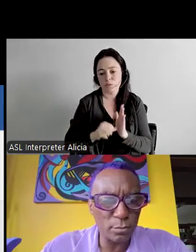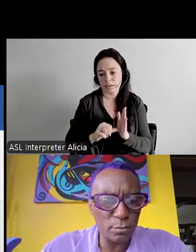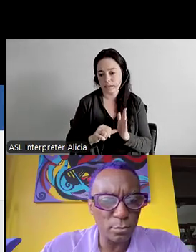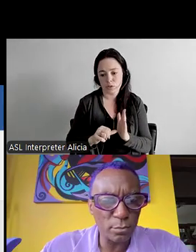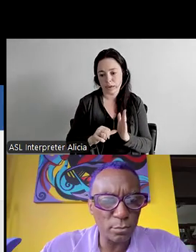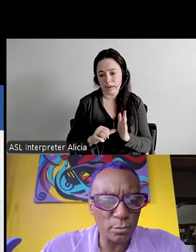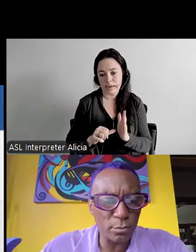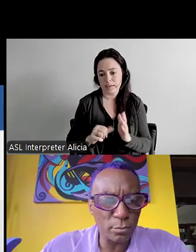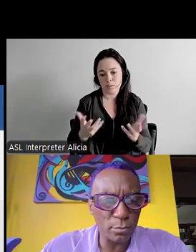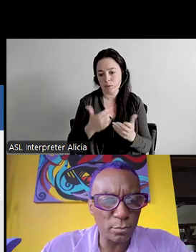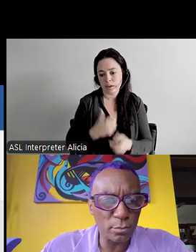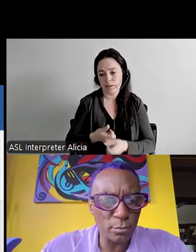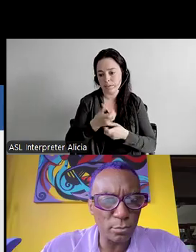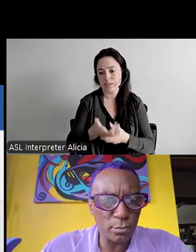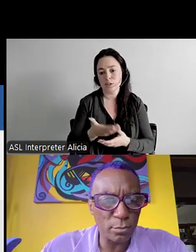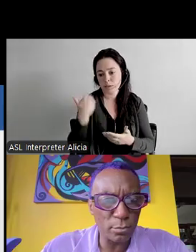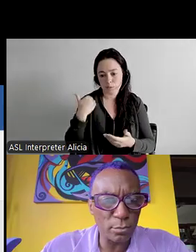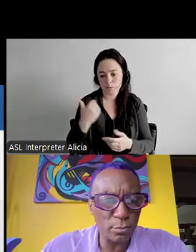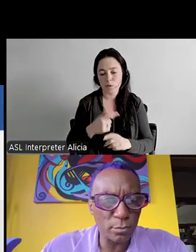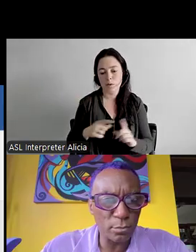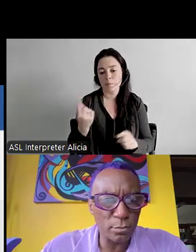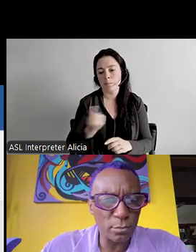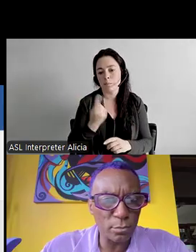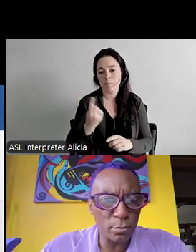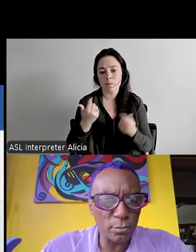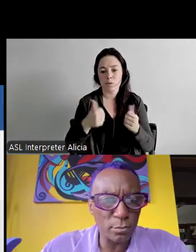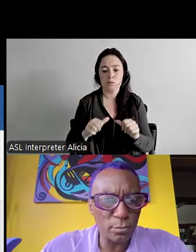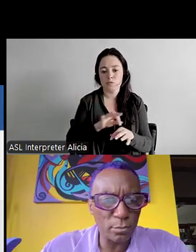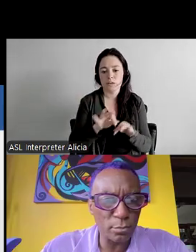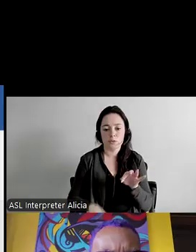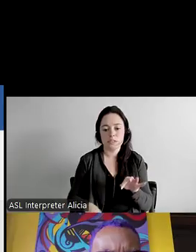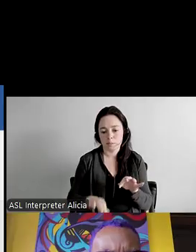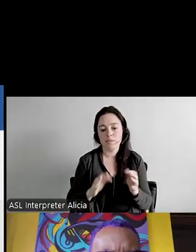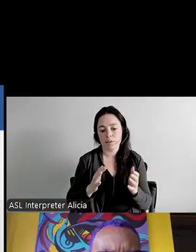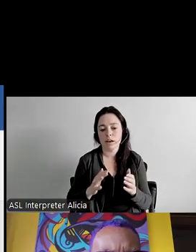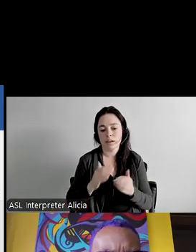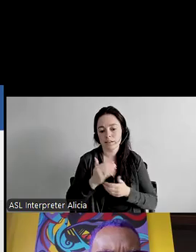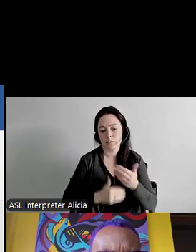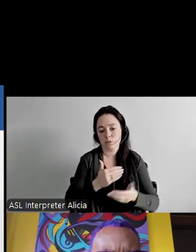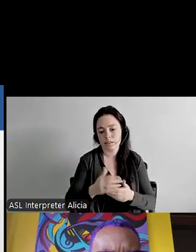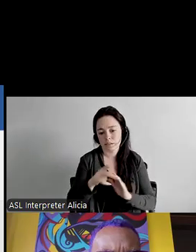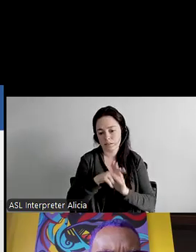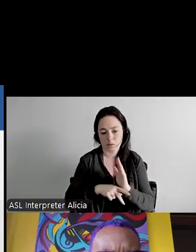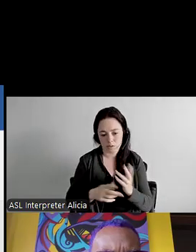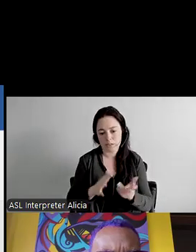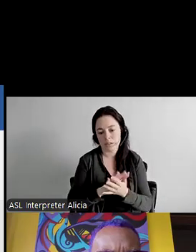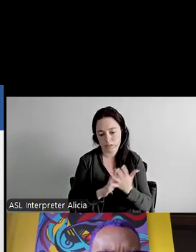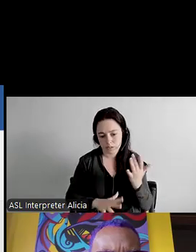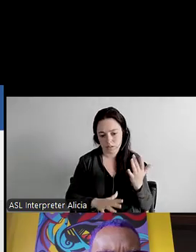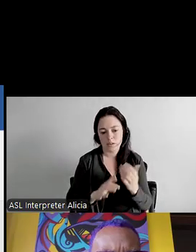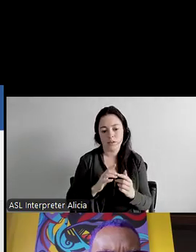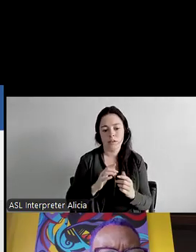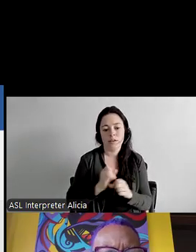express before, that I think we should always be trying to simplify processes and procedures and